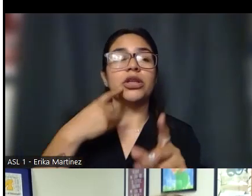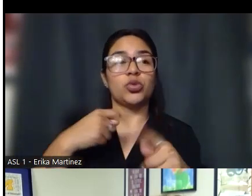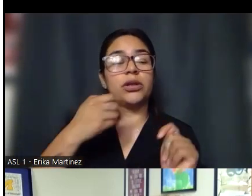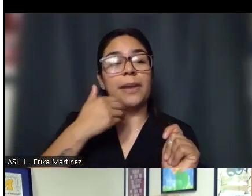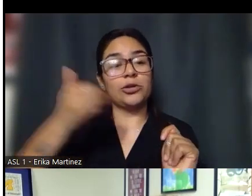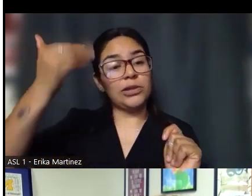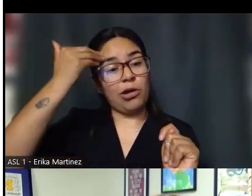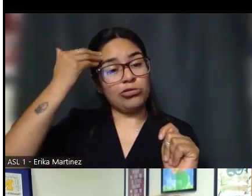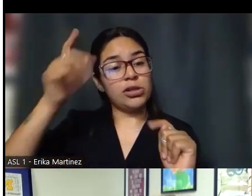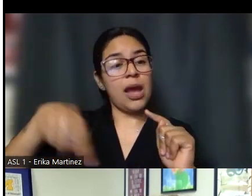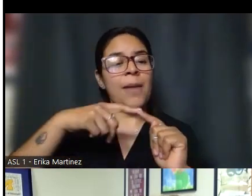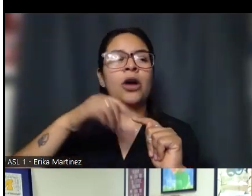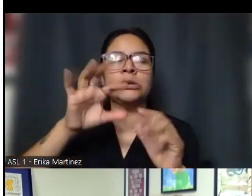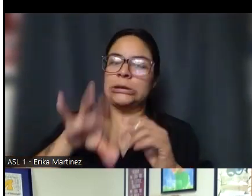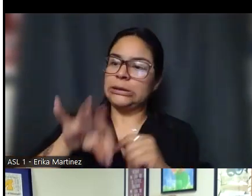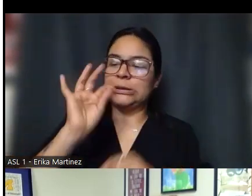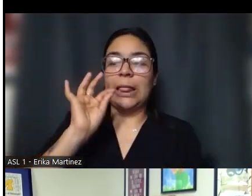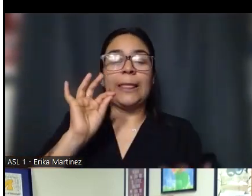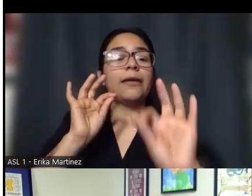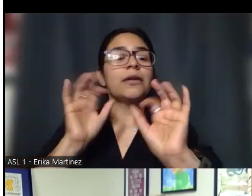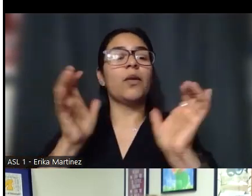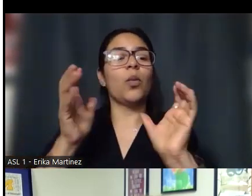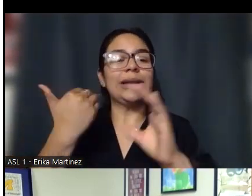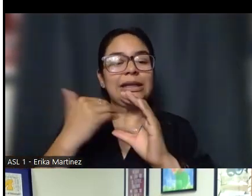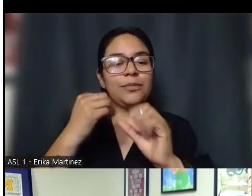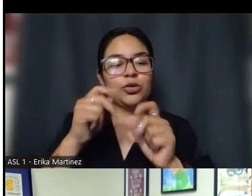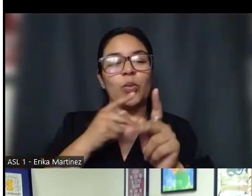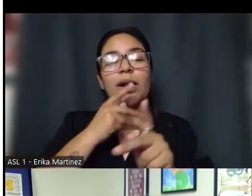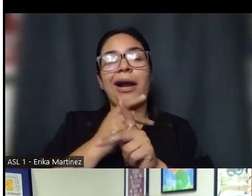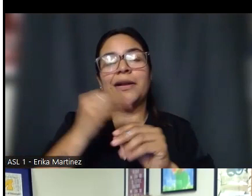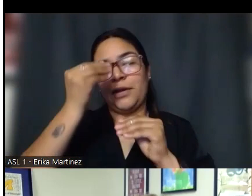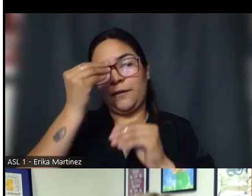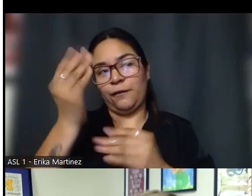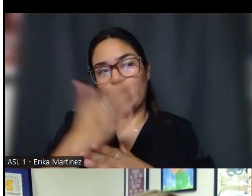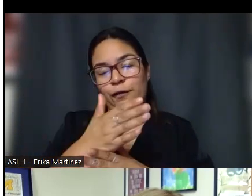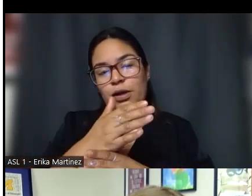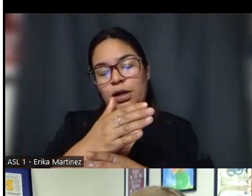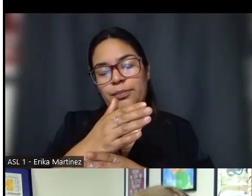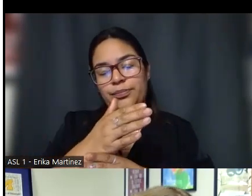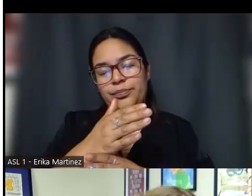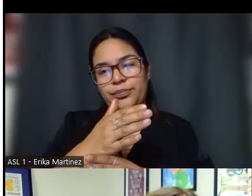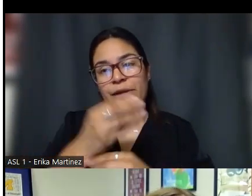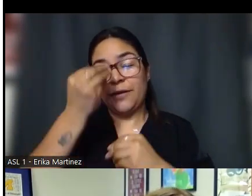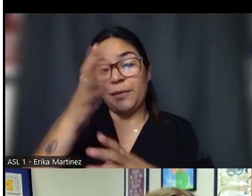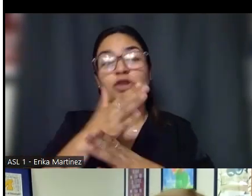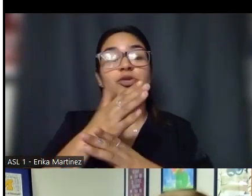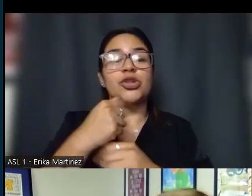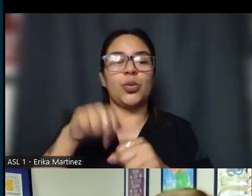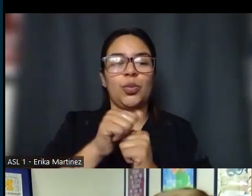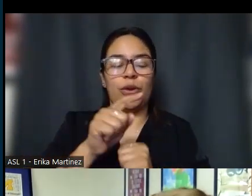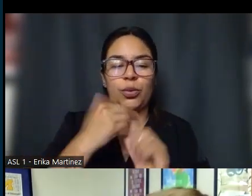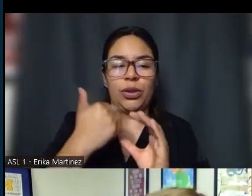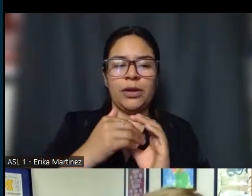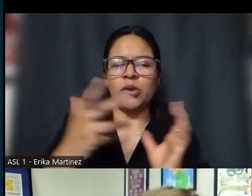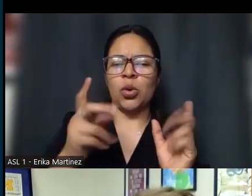very selective in what we send out here. I did see in the chat, a question came up to what is considered a victim